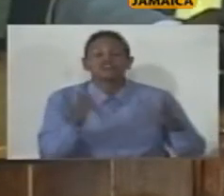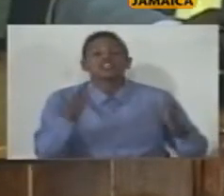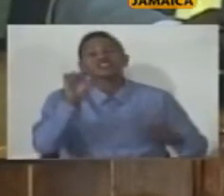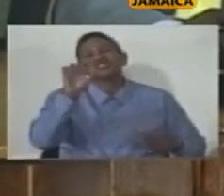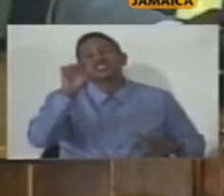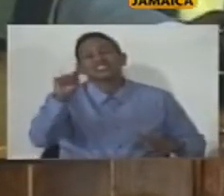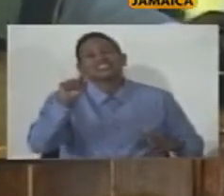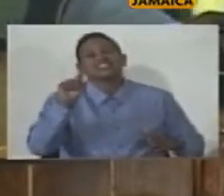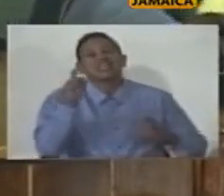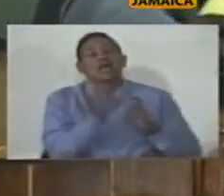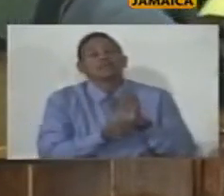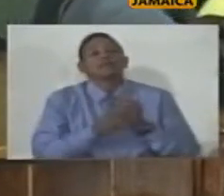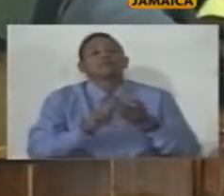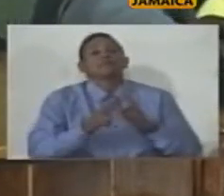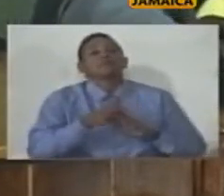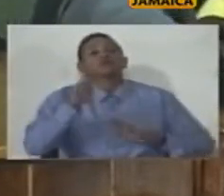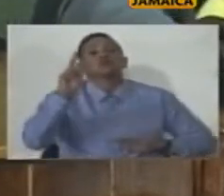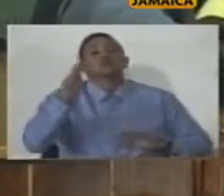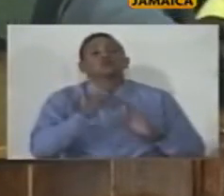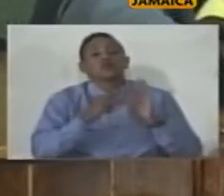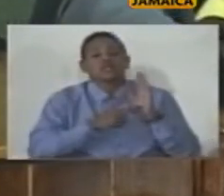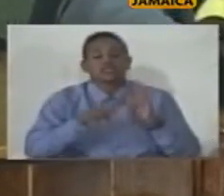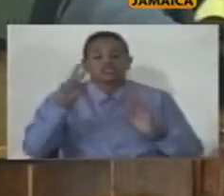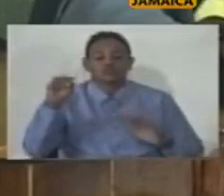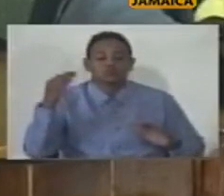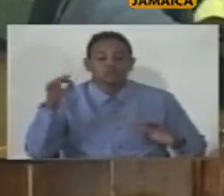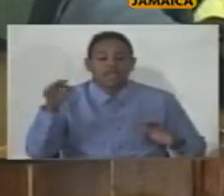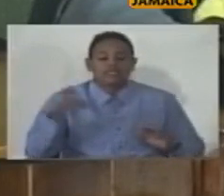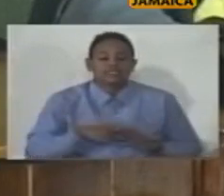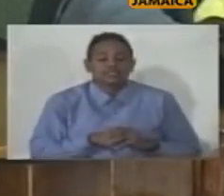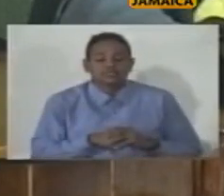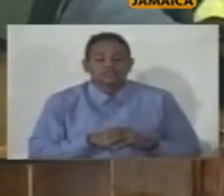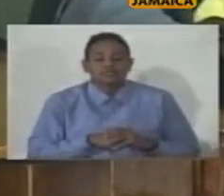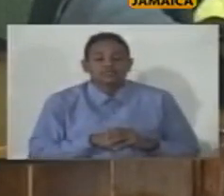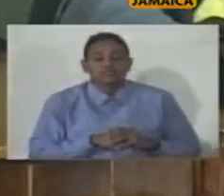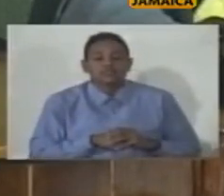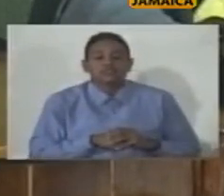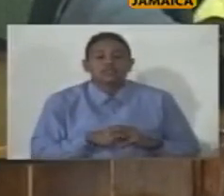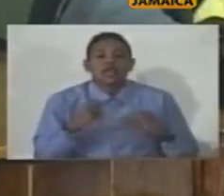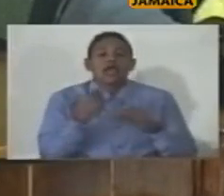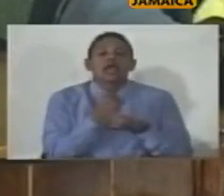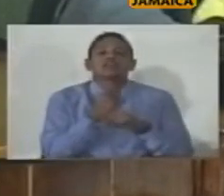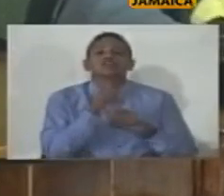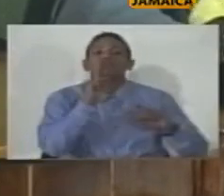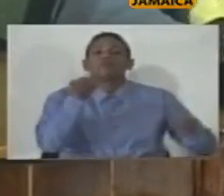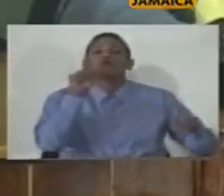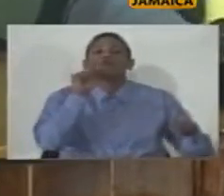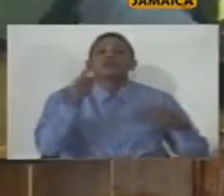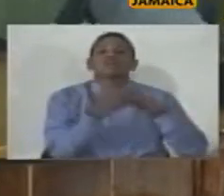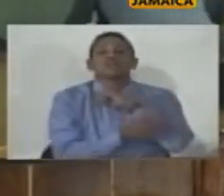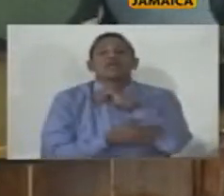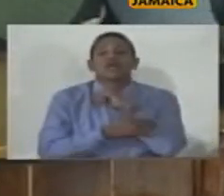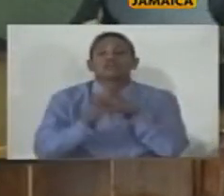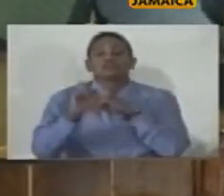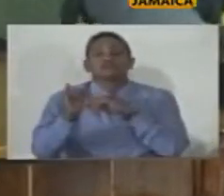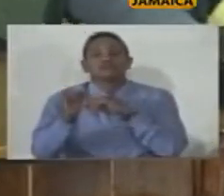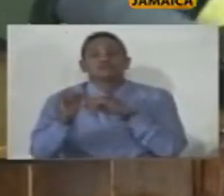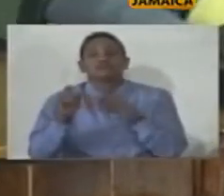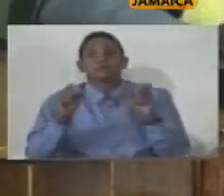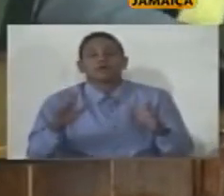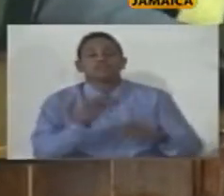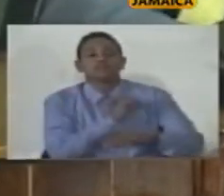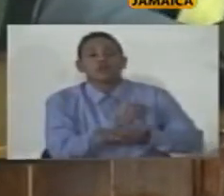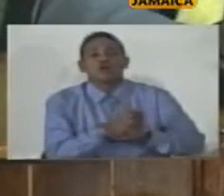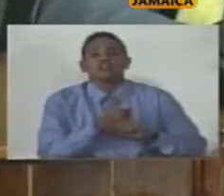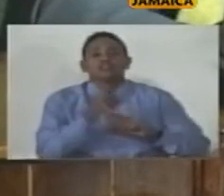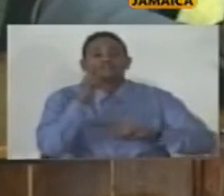Tax Amendment number 2, Regulations 2019. Annual Report of the National Solid Waste Management Authority